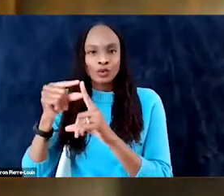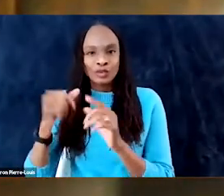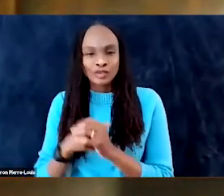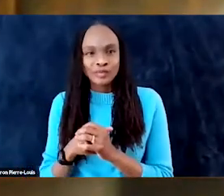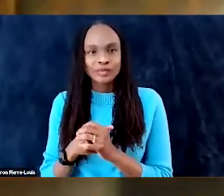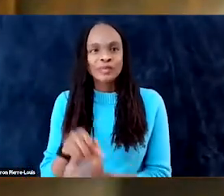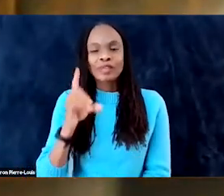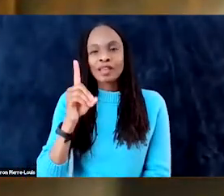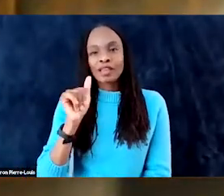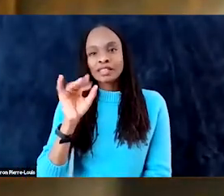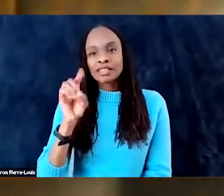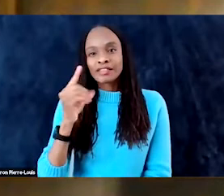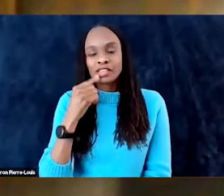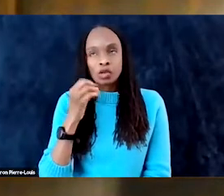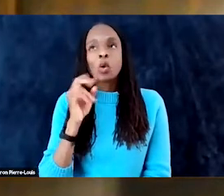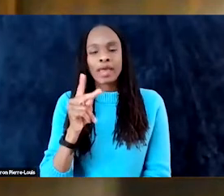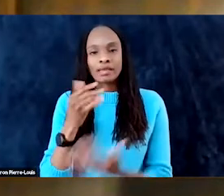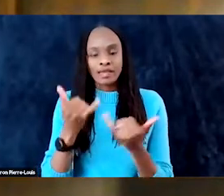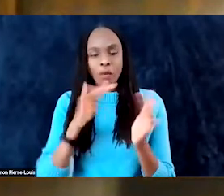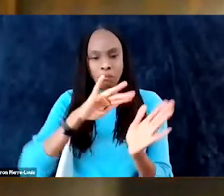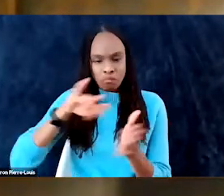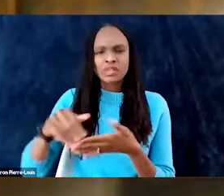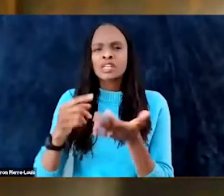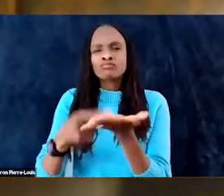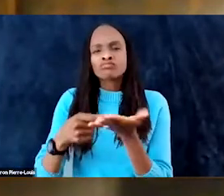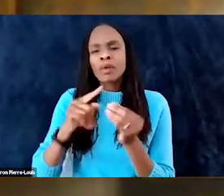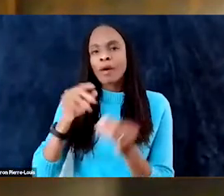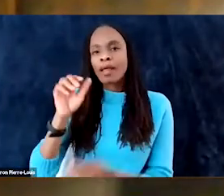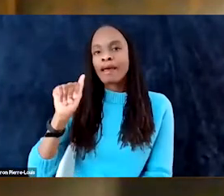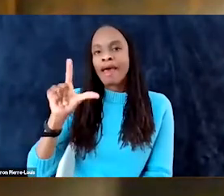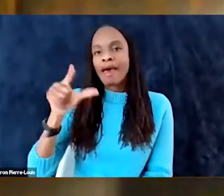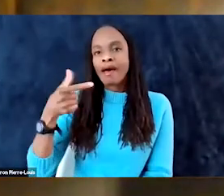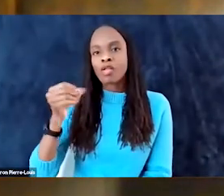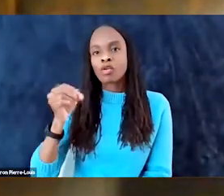little bit to talk about algorithms, and which is